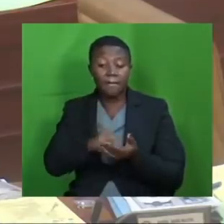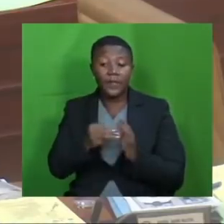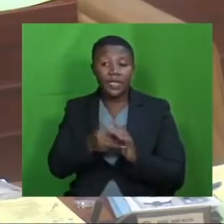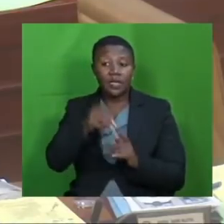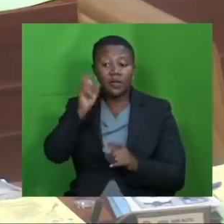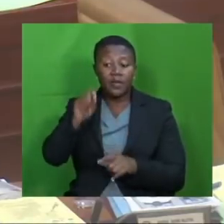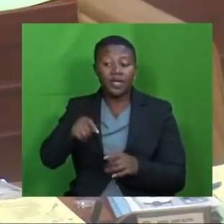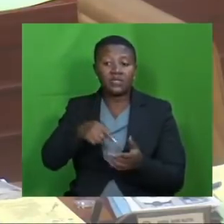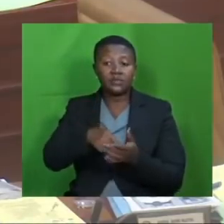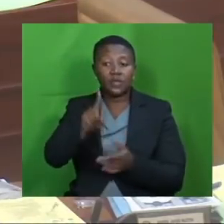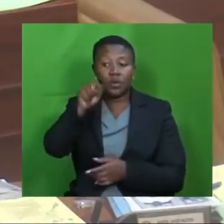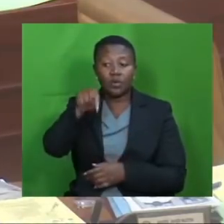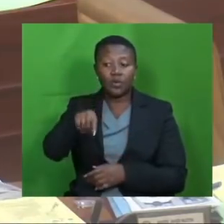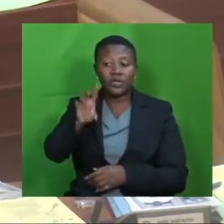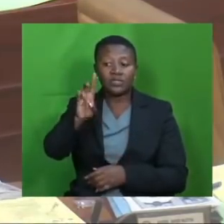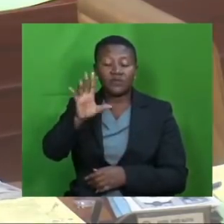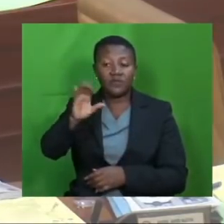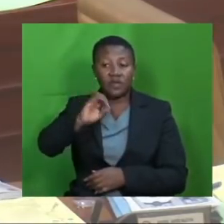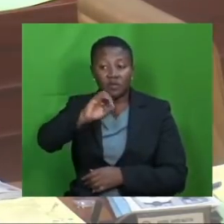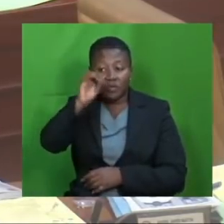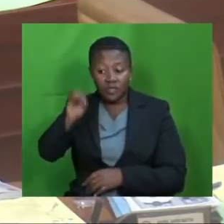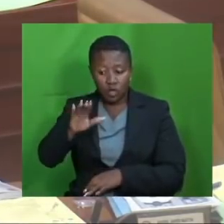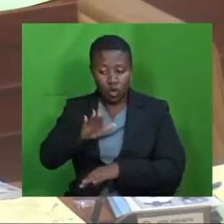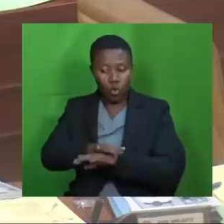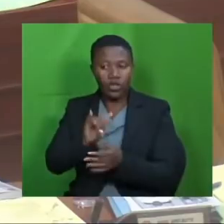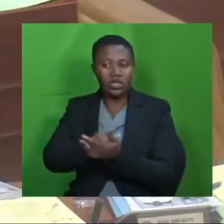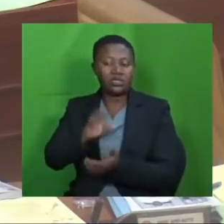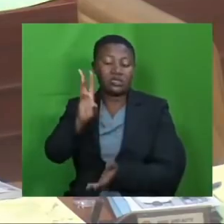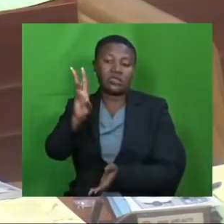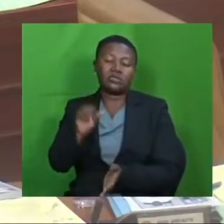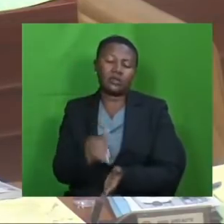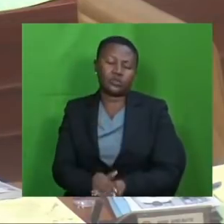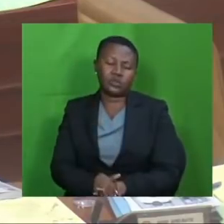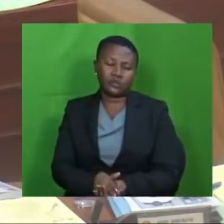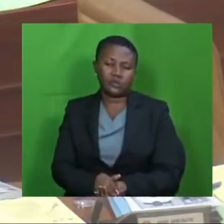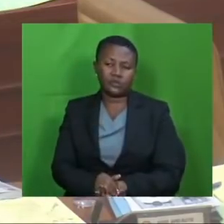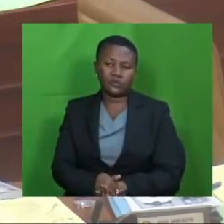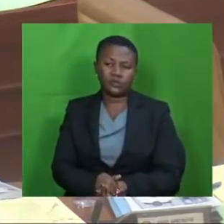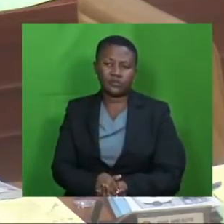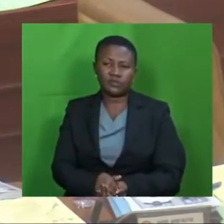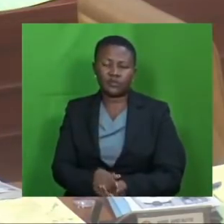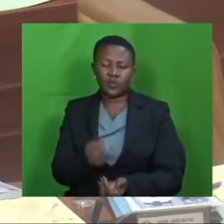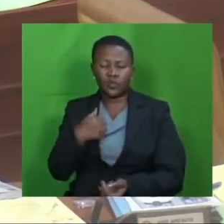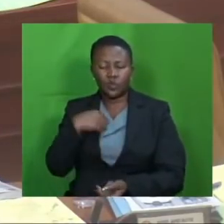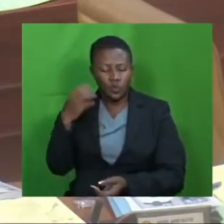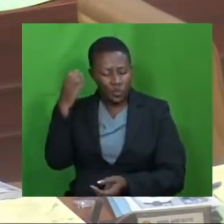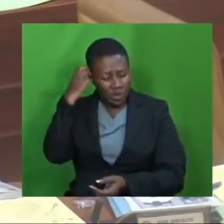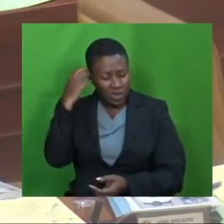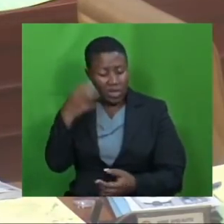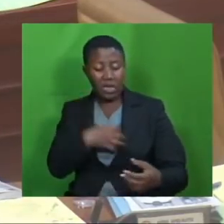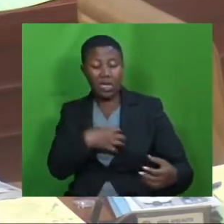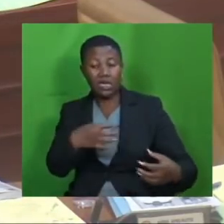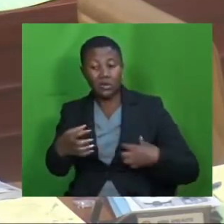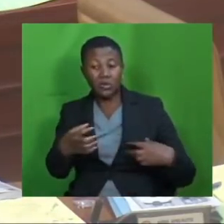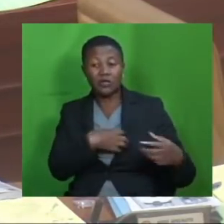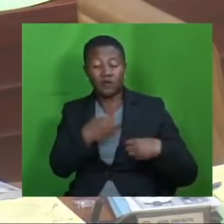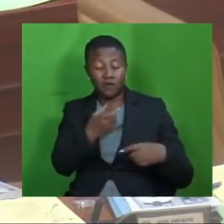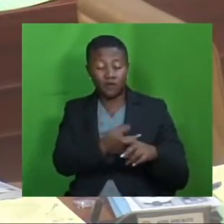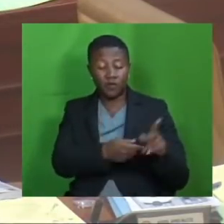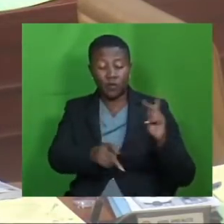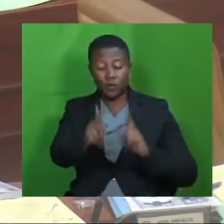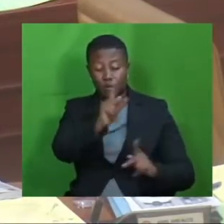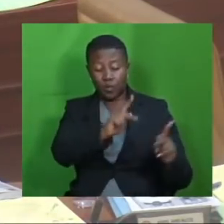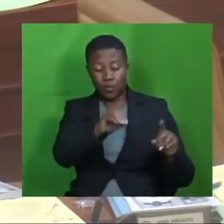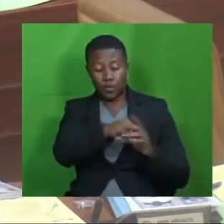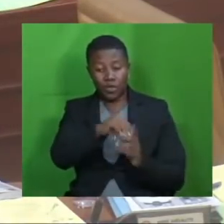1.75% electronic levy. That is a tax on savings. Mr. Speaker, we've heard argument from people in government, including the